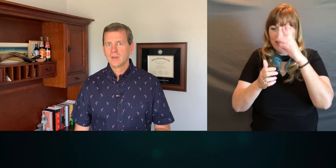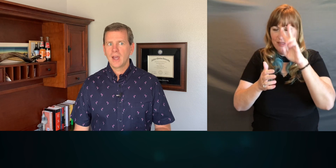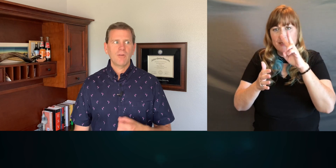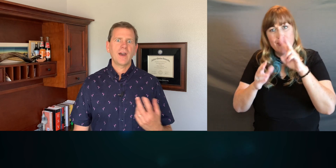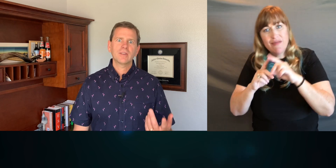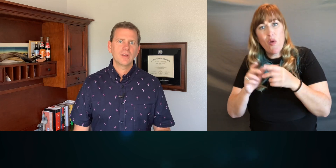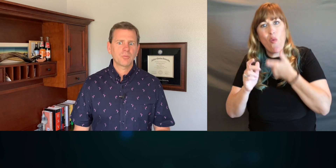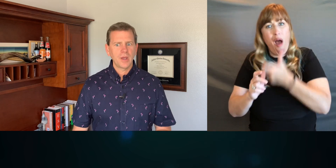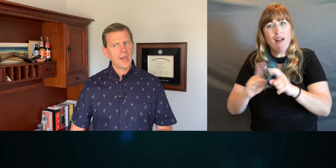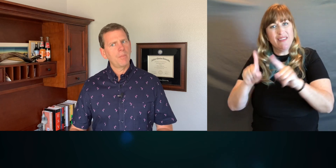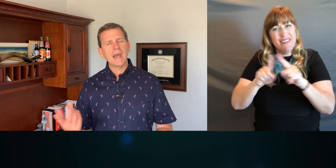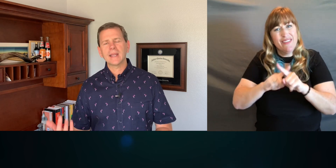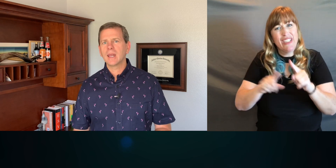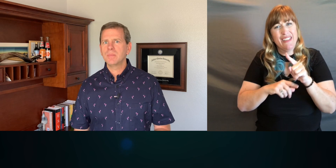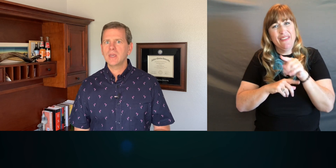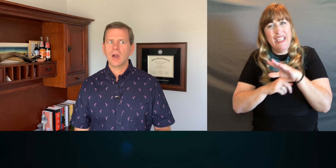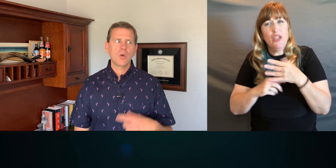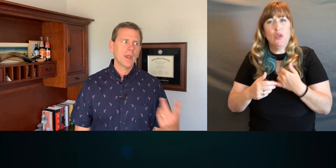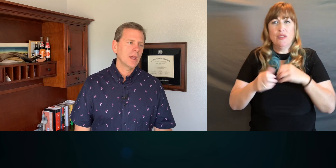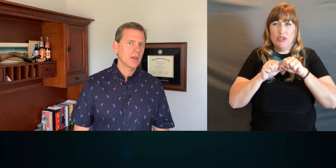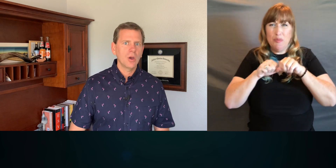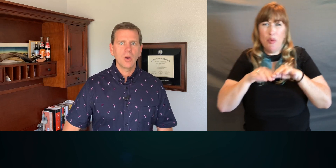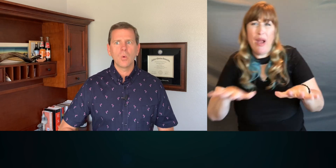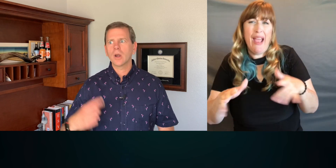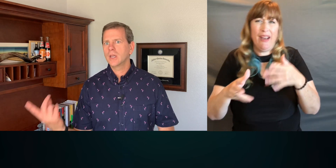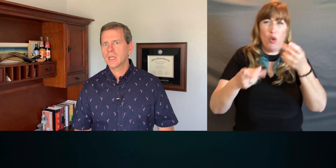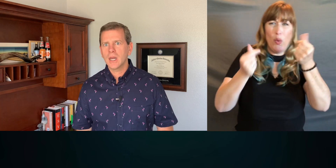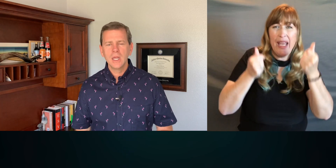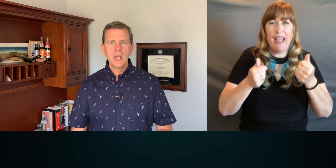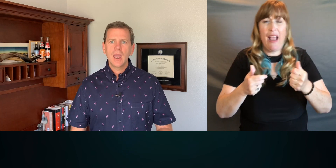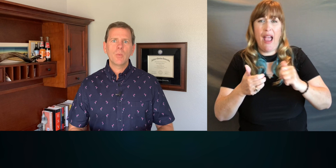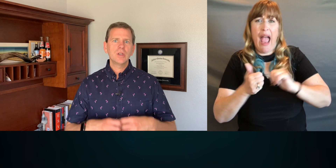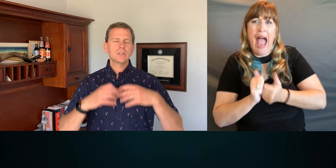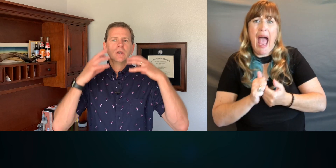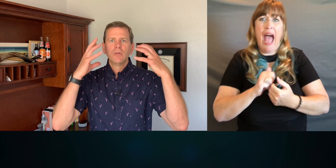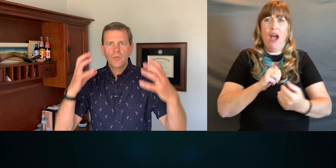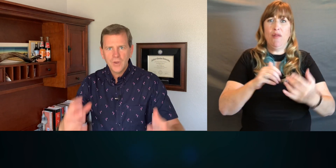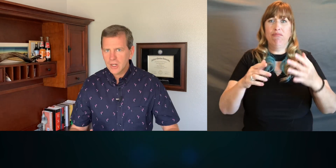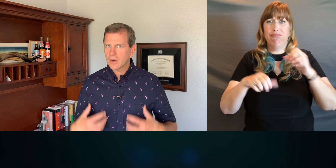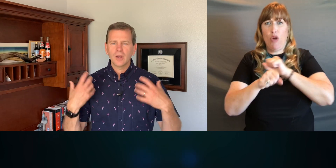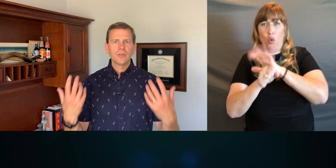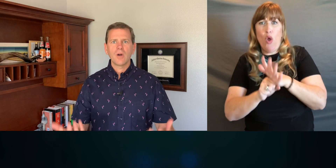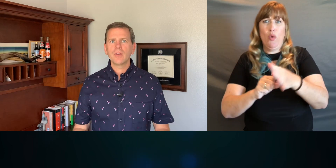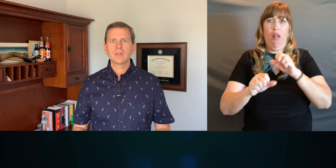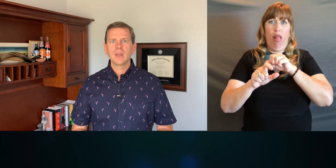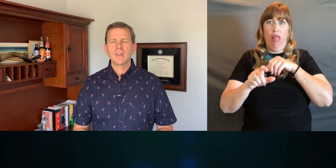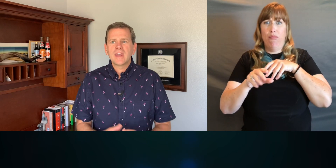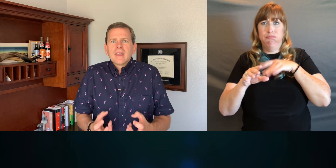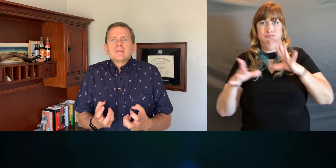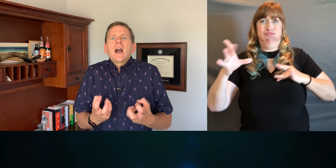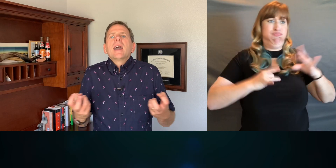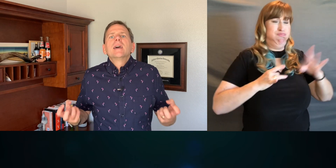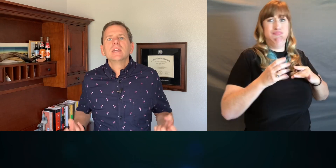coronavirus? How fast can it spread? How bad can it be? How quick can it go? Where can you get it? And we just feed ourselves all these things